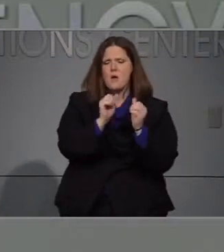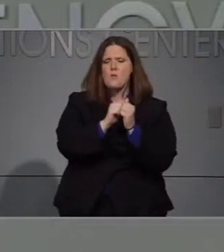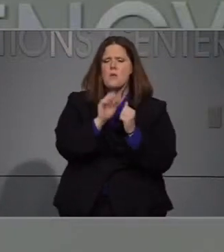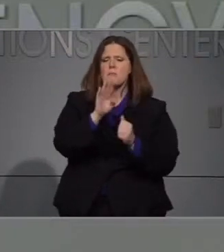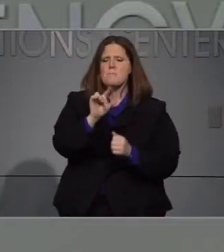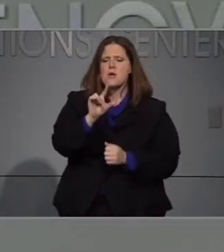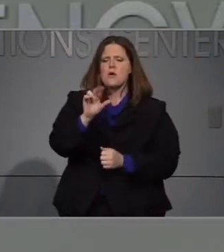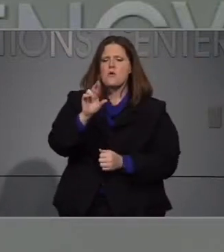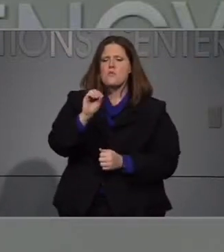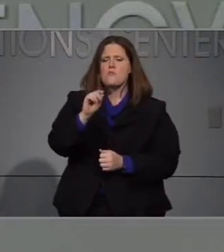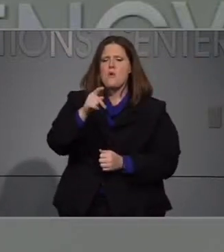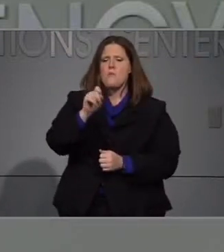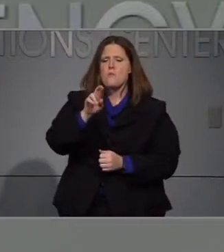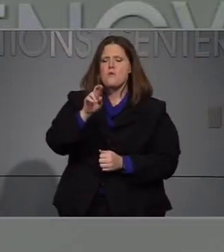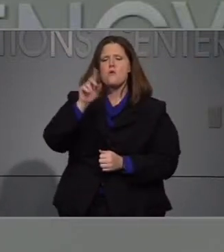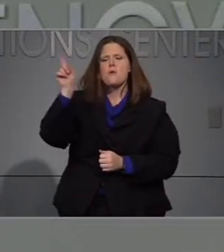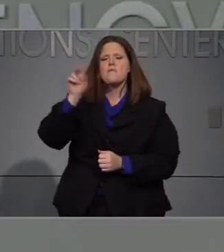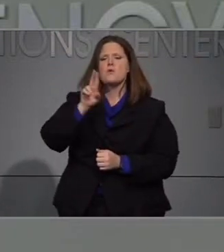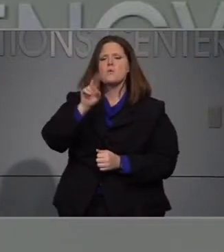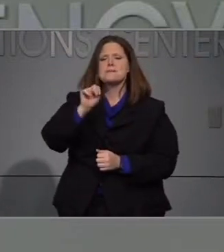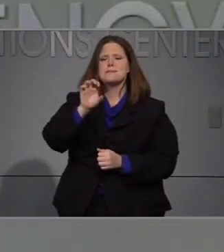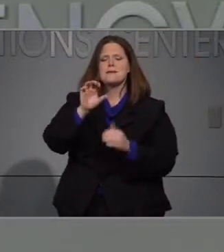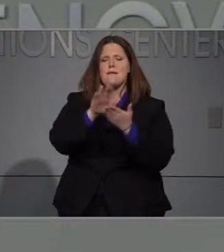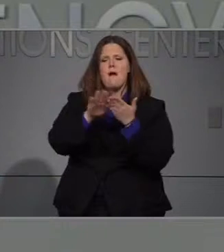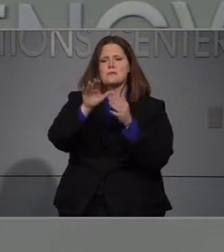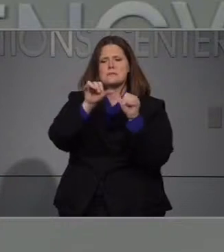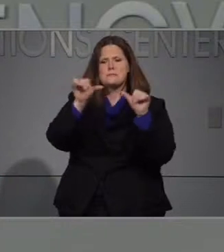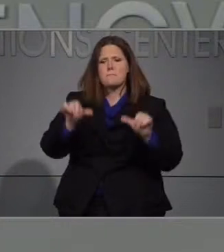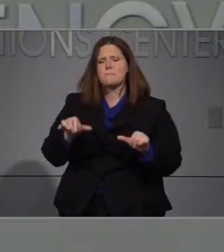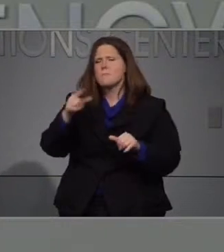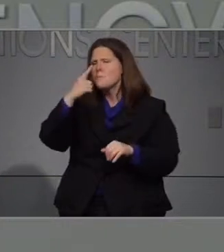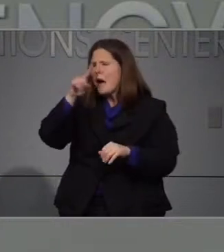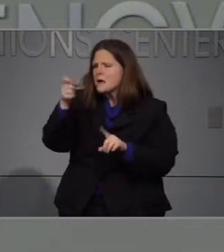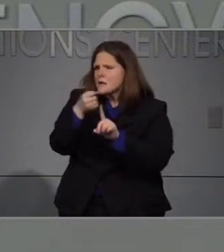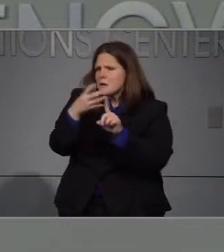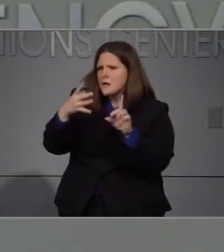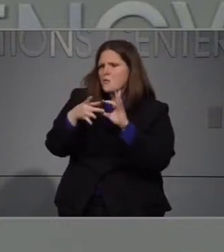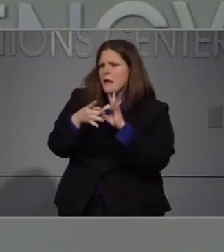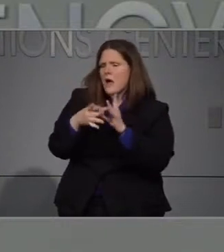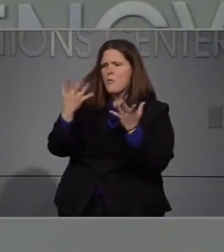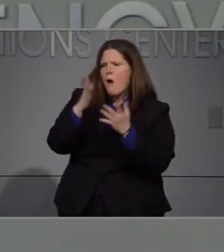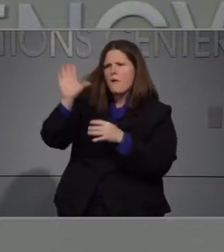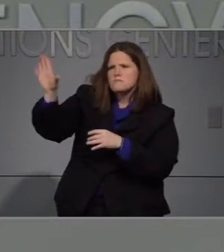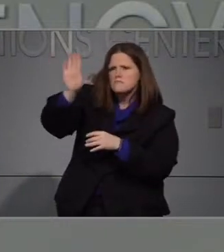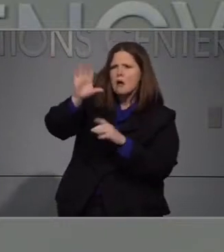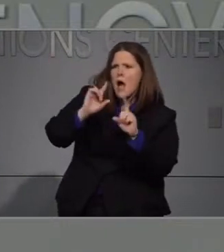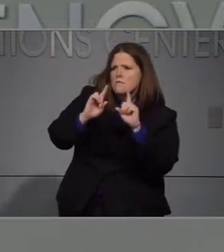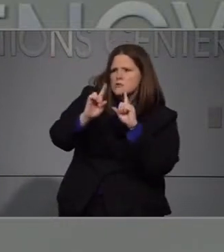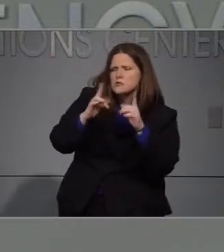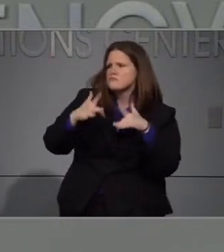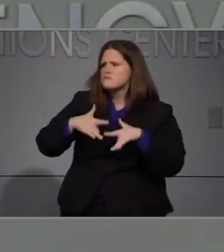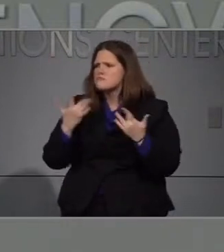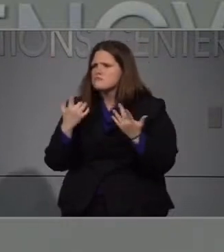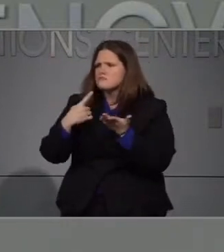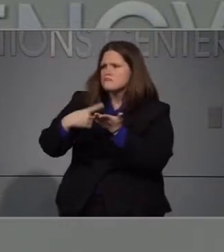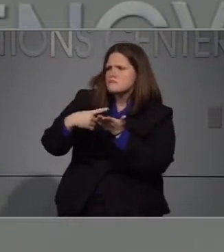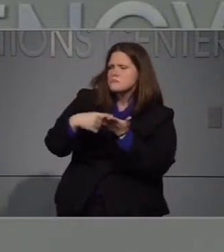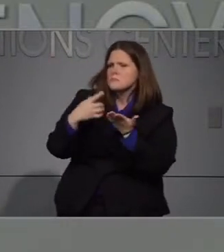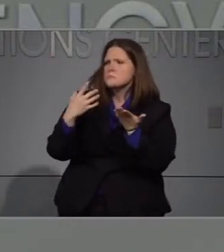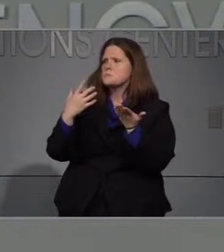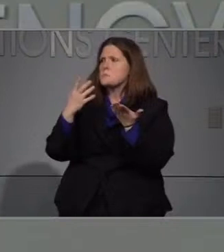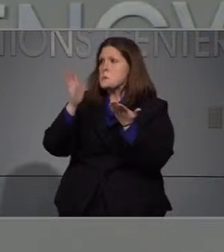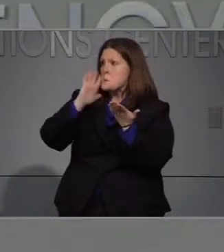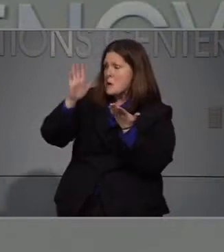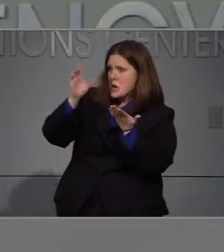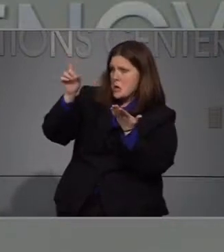college reopening plans. I was hoping you could tell us a little bit more about when that took place, what was said, and when, if at all, the public can expect guidance from your